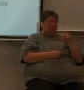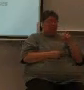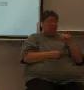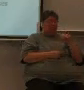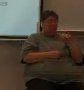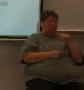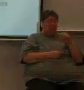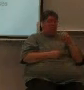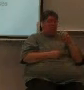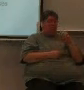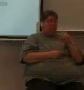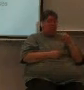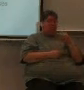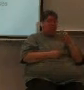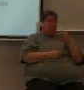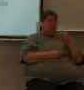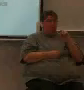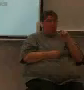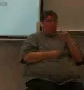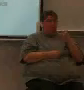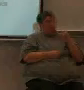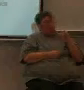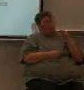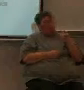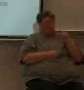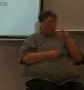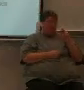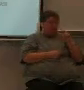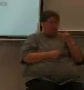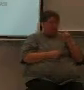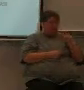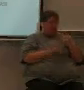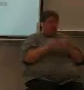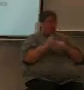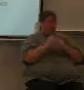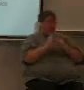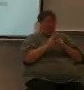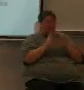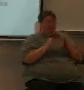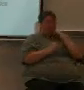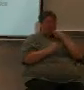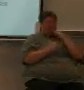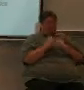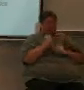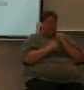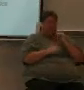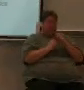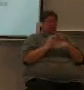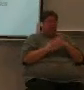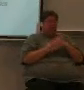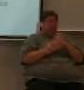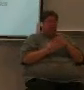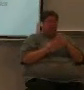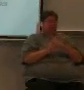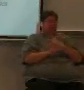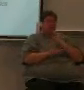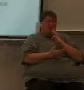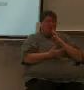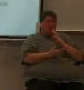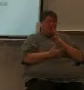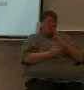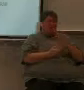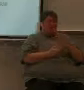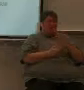fresh waters. Two, their lifespans range from maybe months to a year or two at the